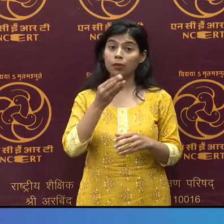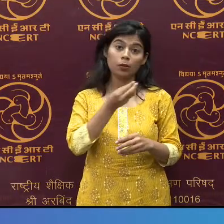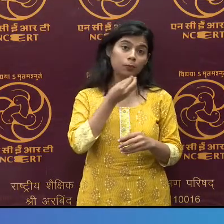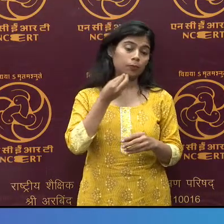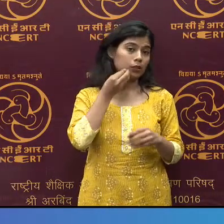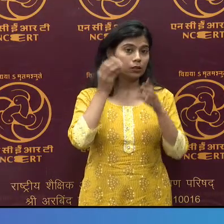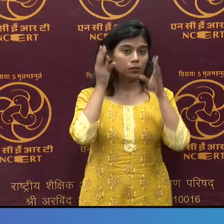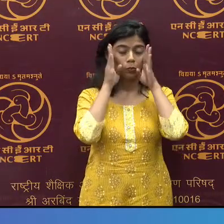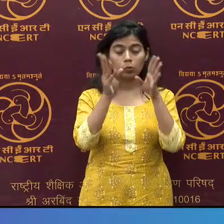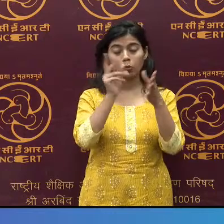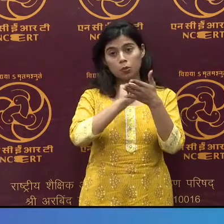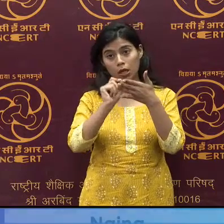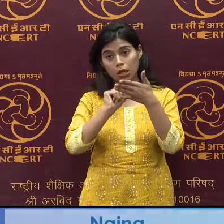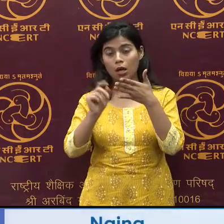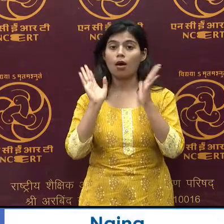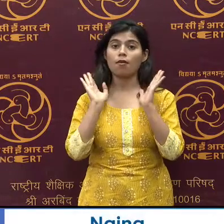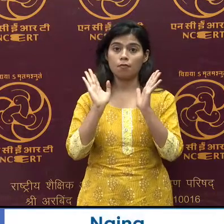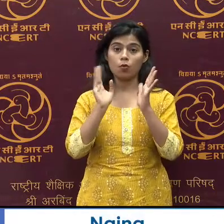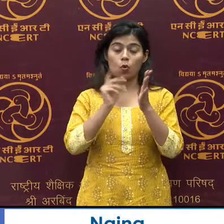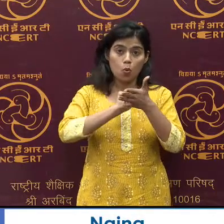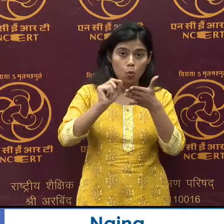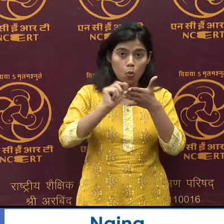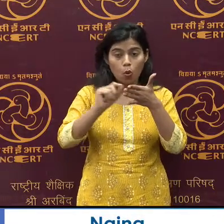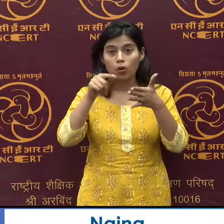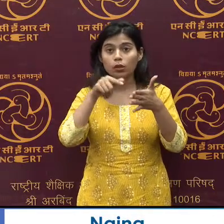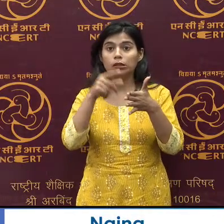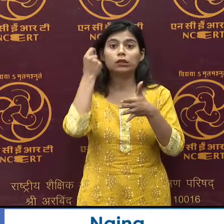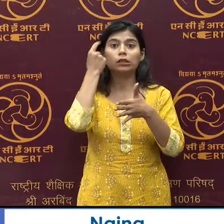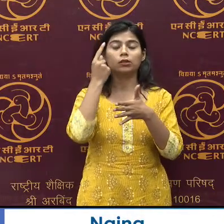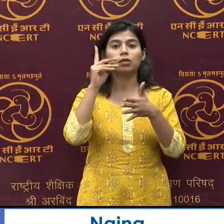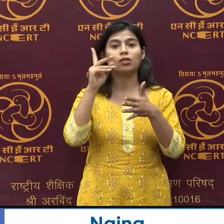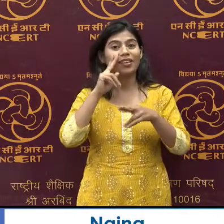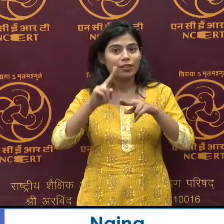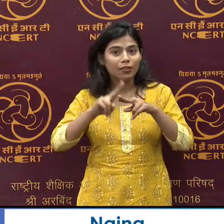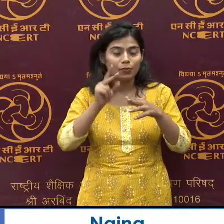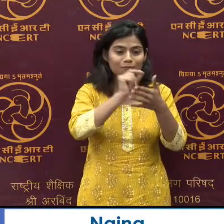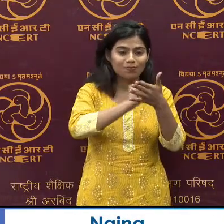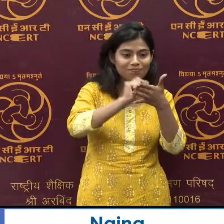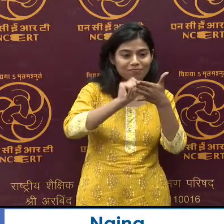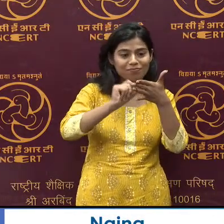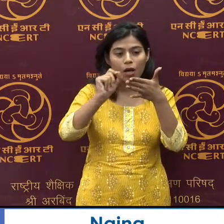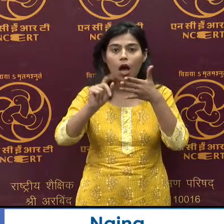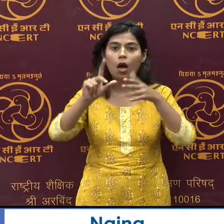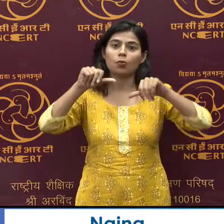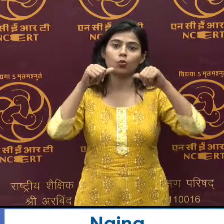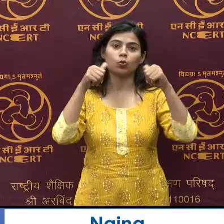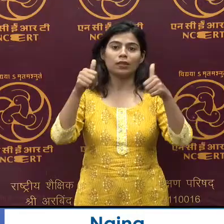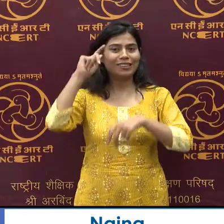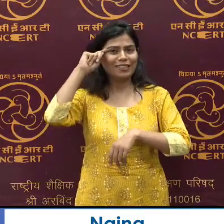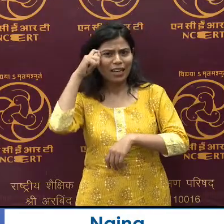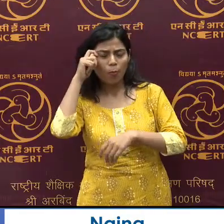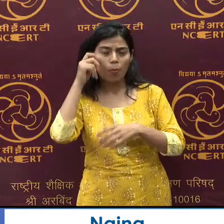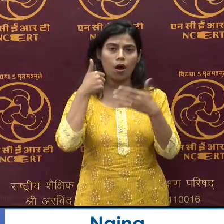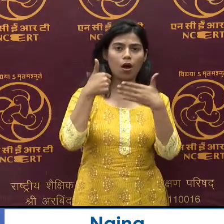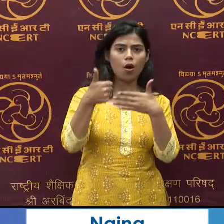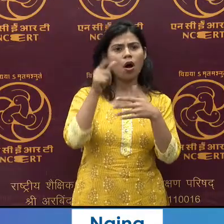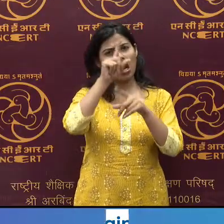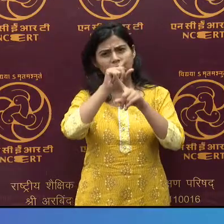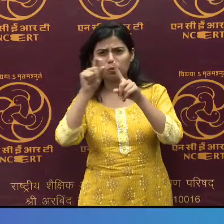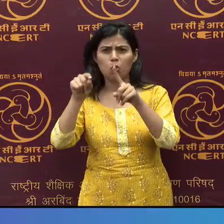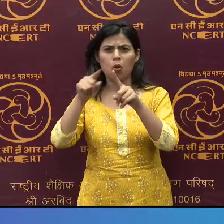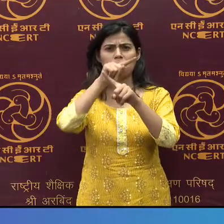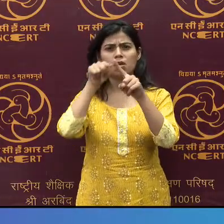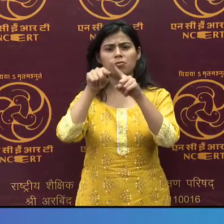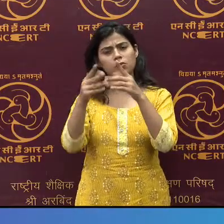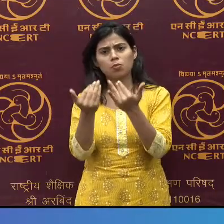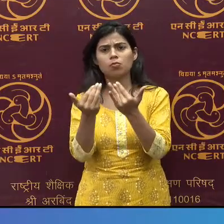in what you are writing, because nowadays in English you can get good marks. Right. 100 on 100 is also not something that is unachievable. So